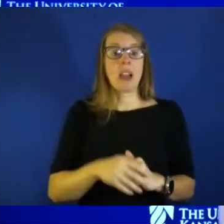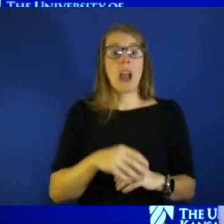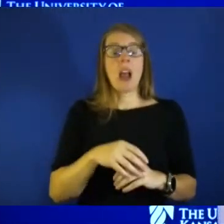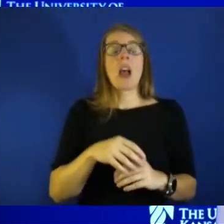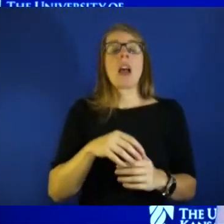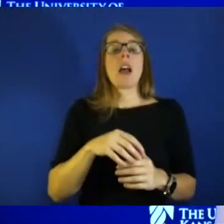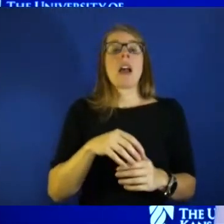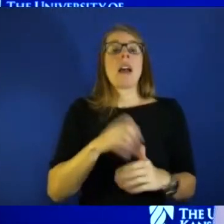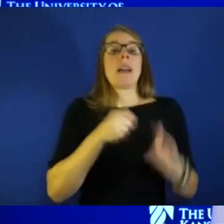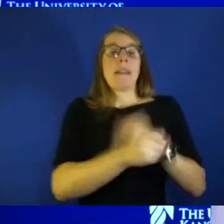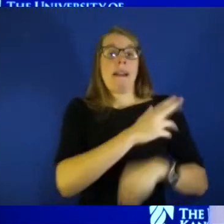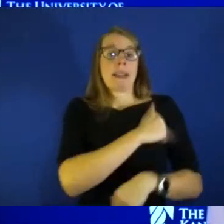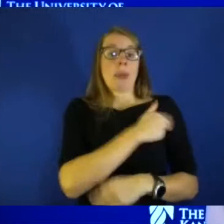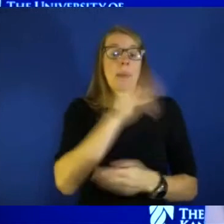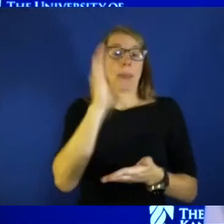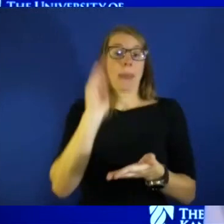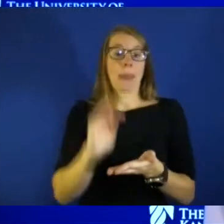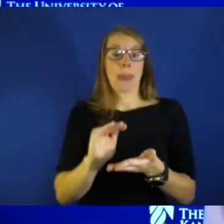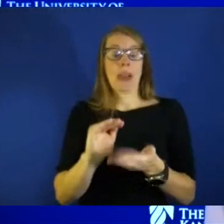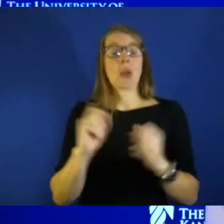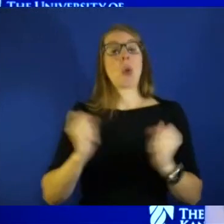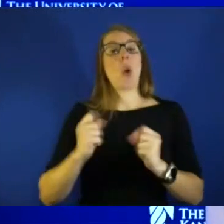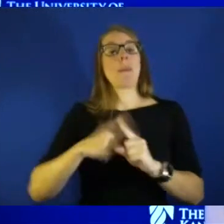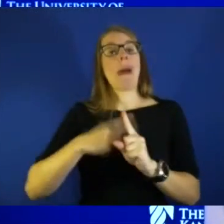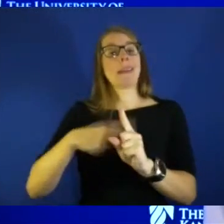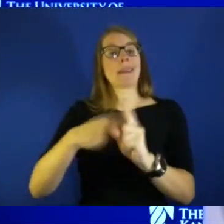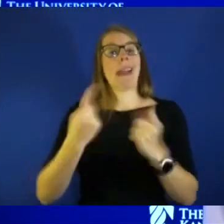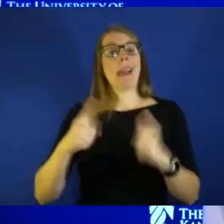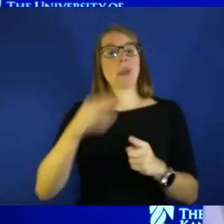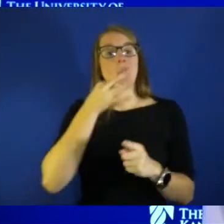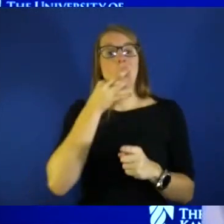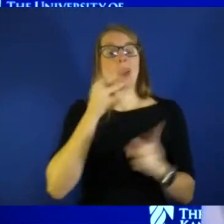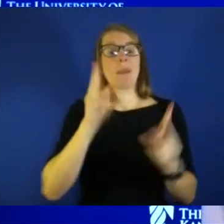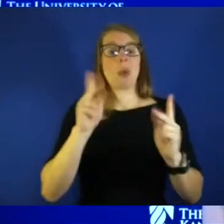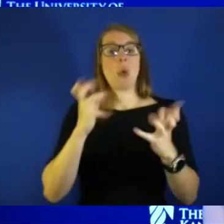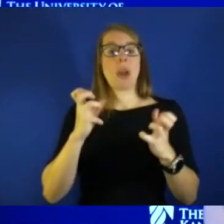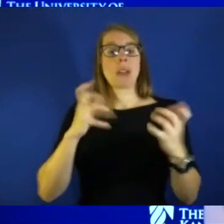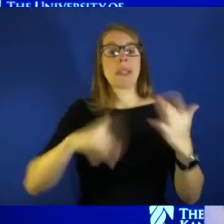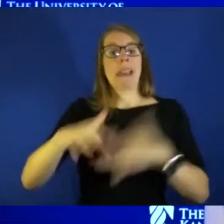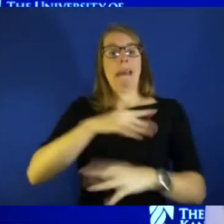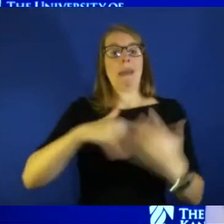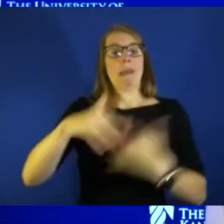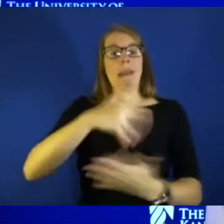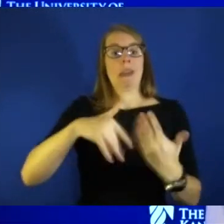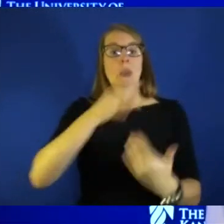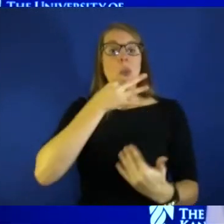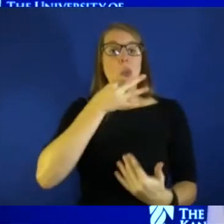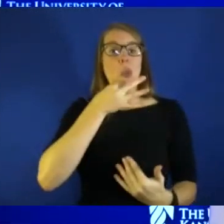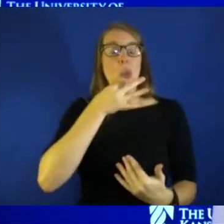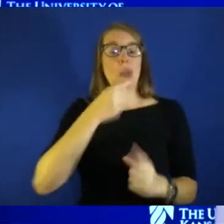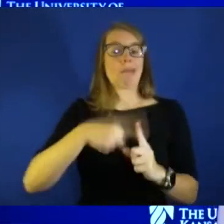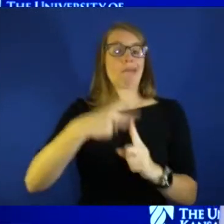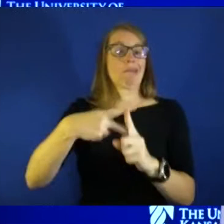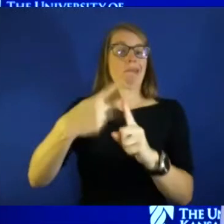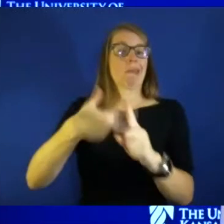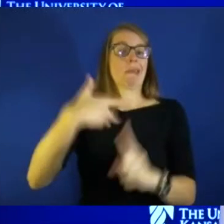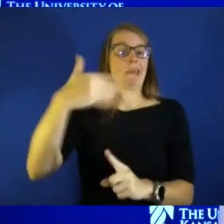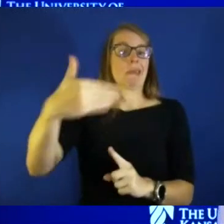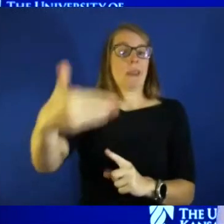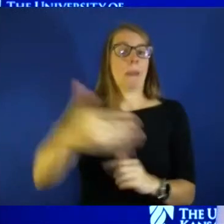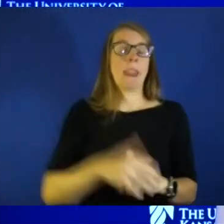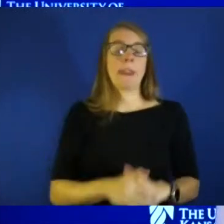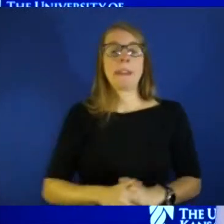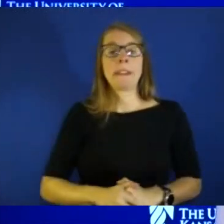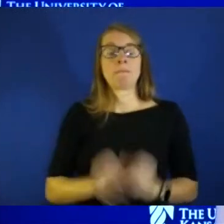We are getting into colder months. We know that people will want to be gathering in the next couple months. Please continue to do the smart things, especially